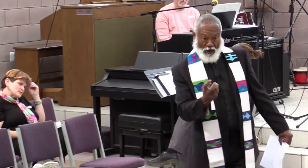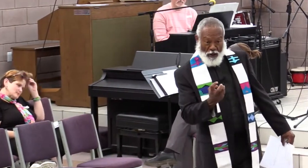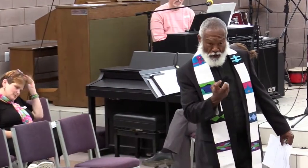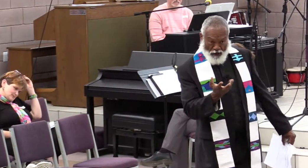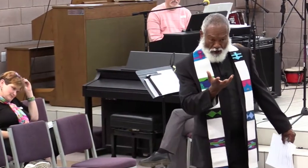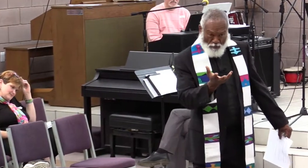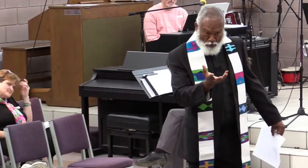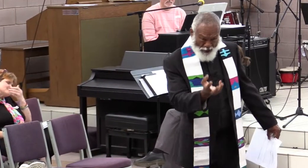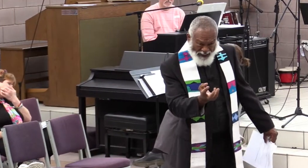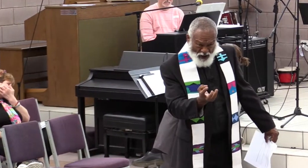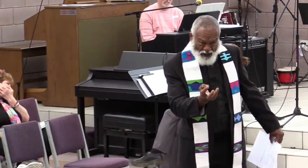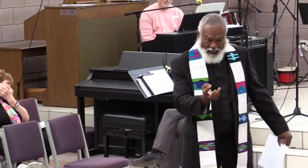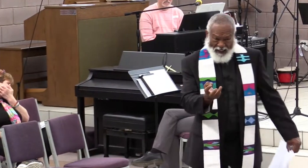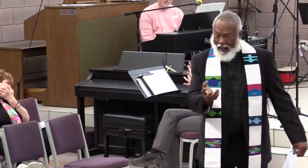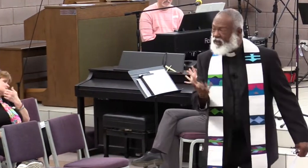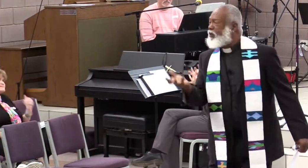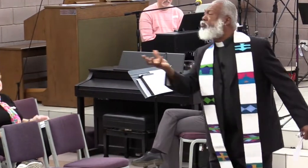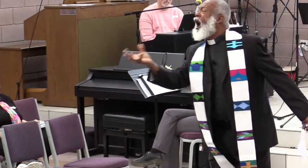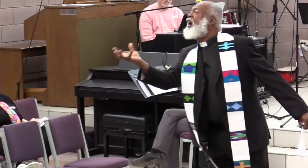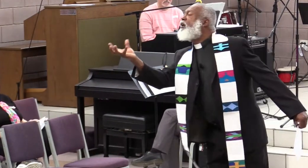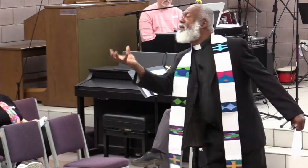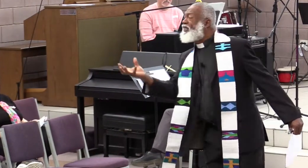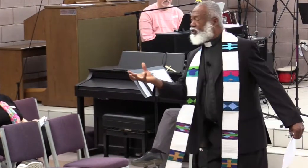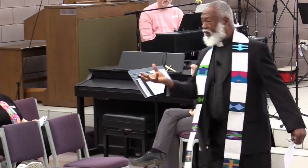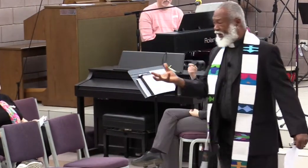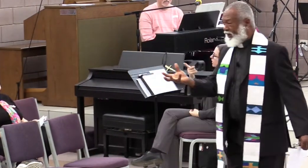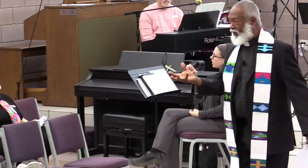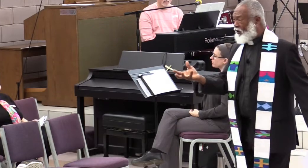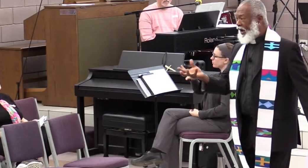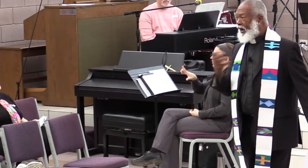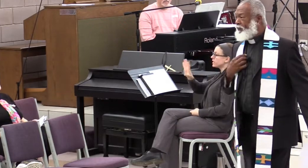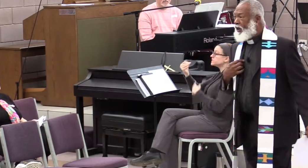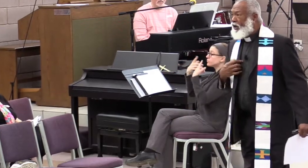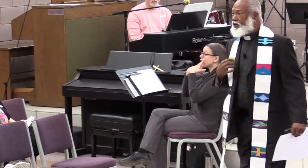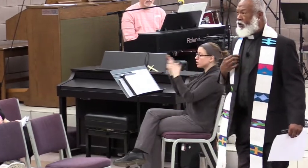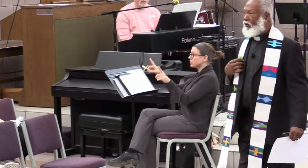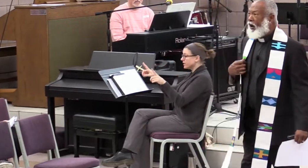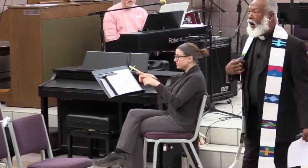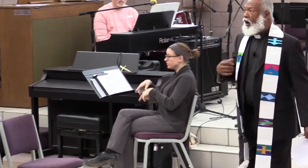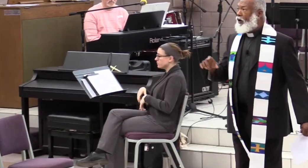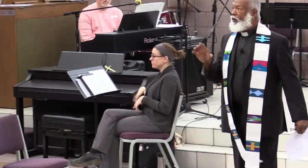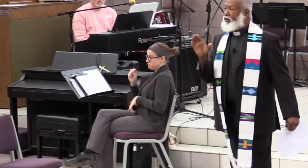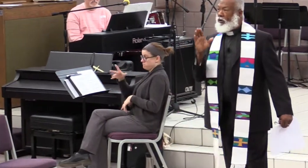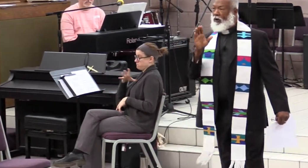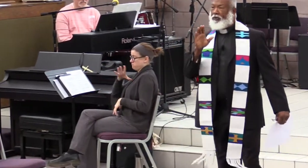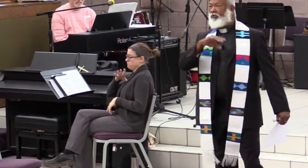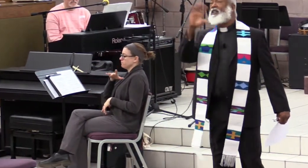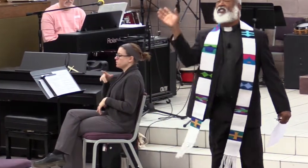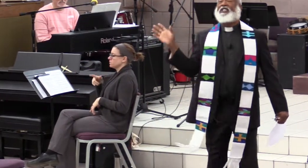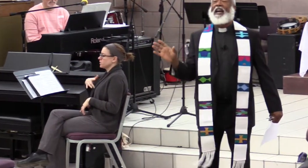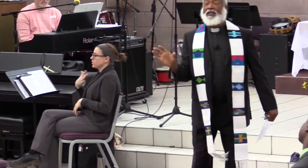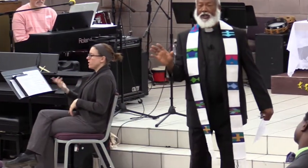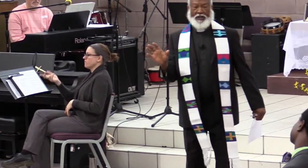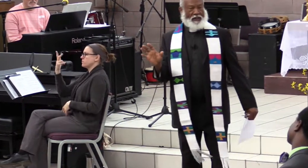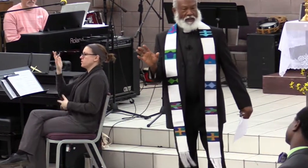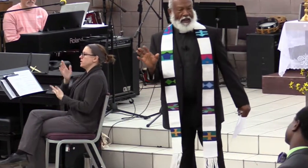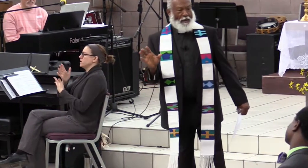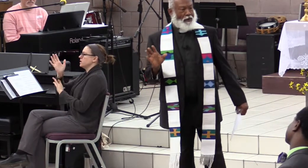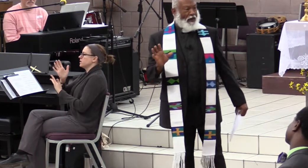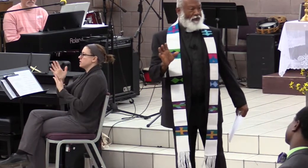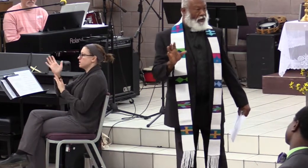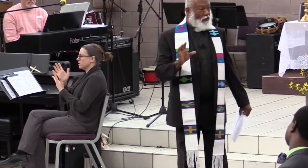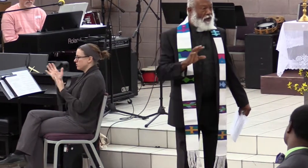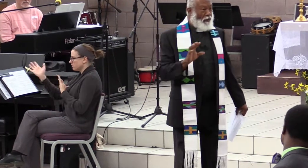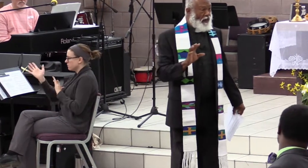gospel. It's the preaching. It's the proclamation. Okay? So there are three stages that